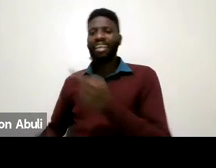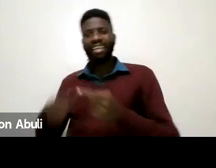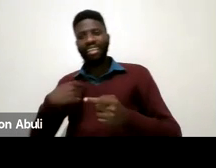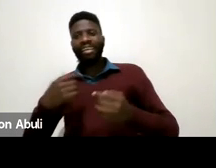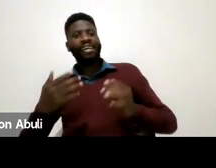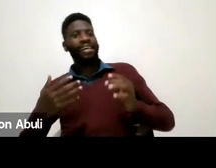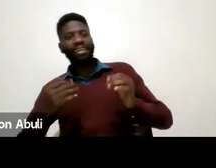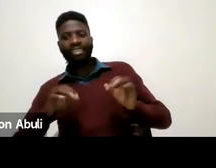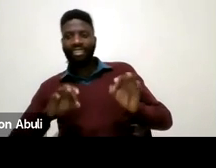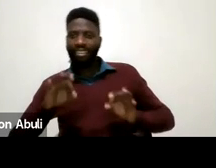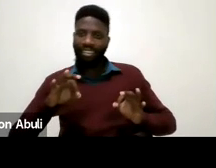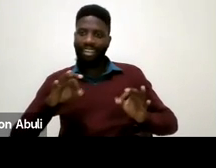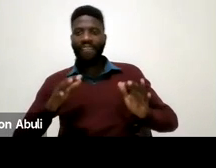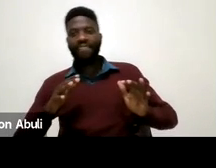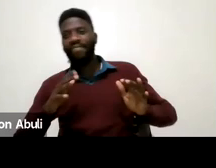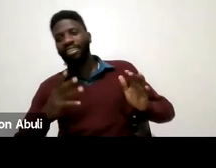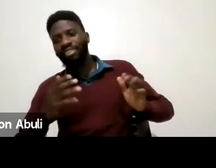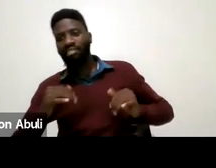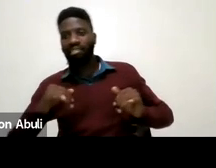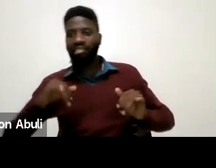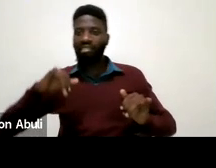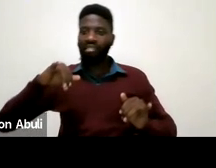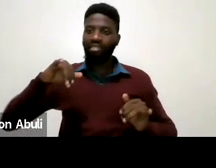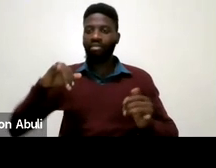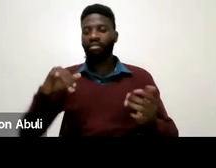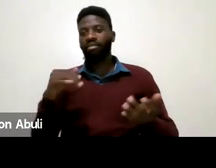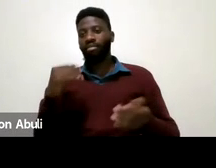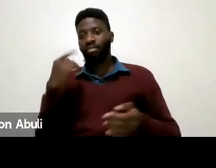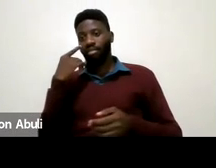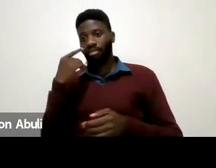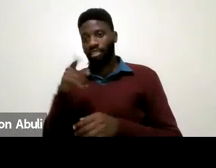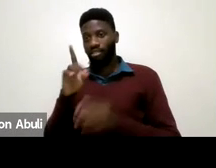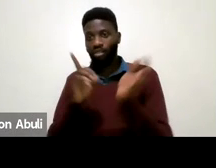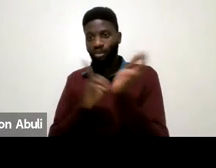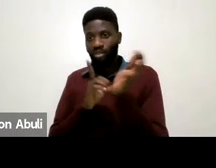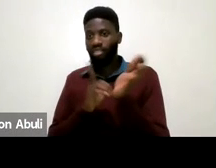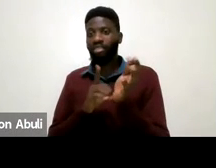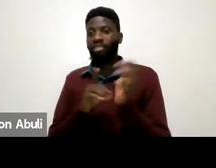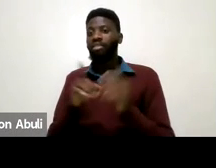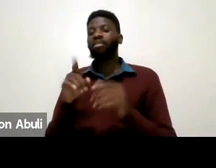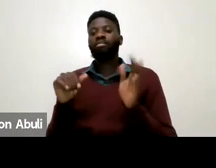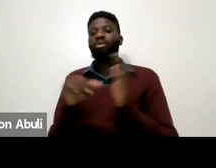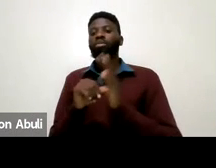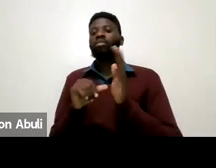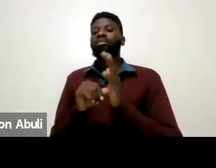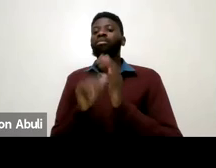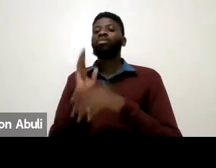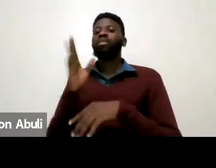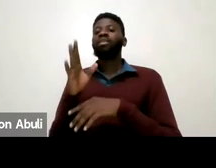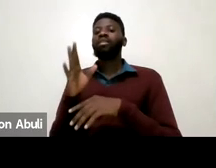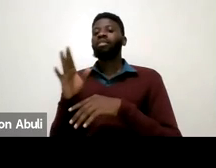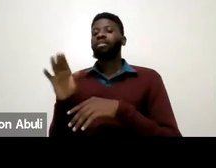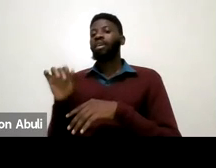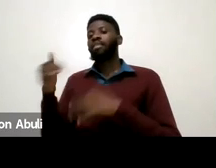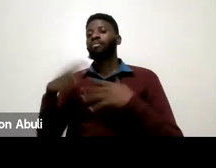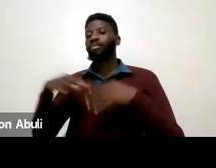do? You realize you are going to have a lot of trouble, and you become an impediment to others' success. So your career